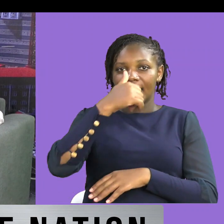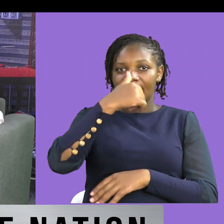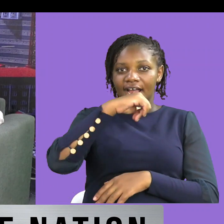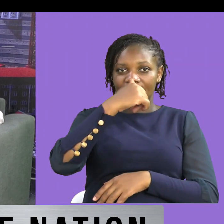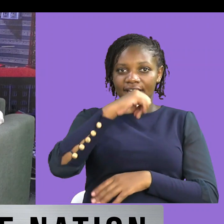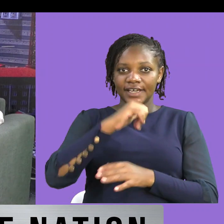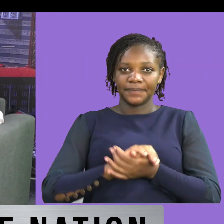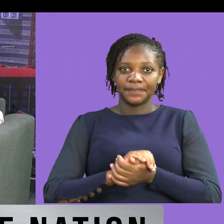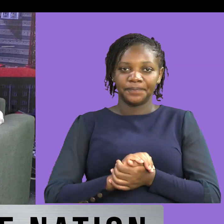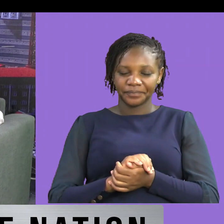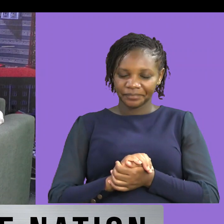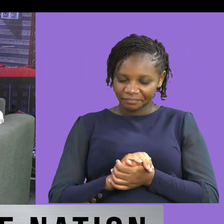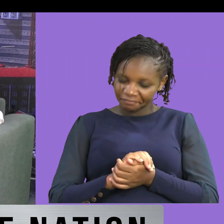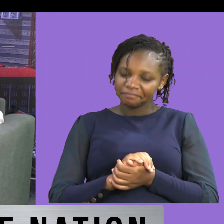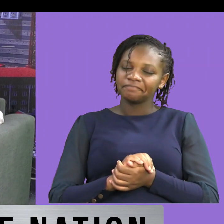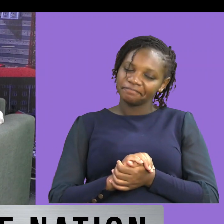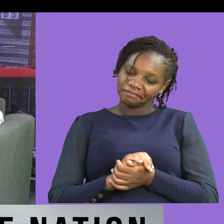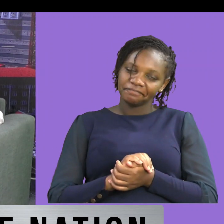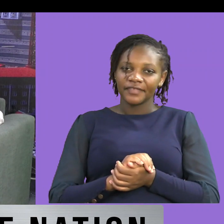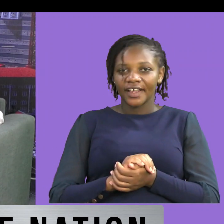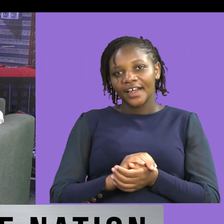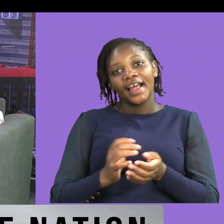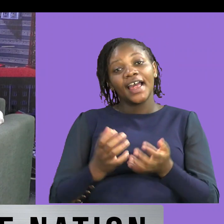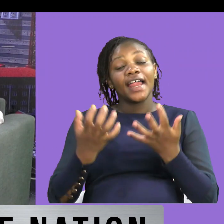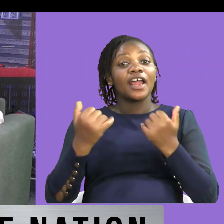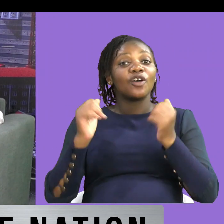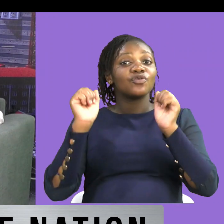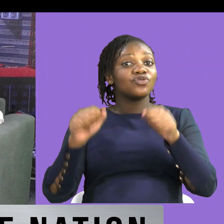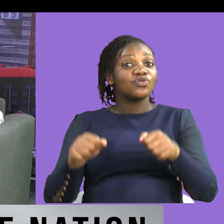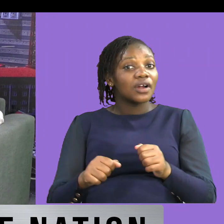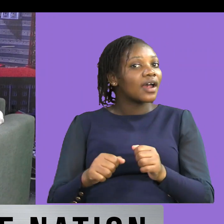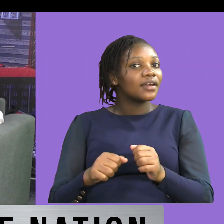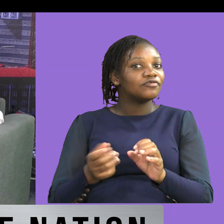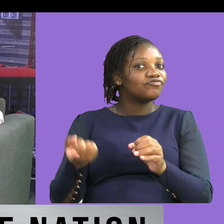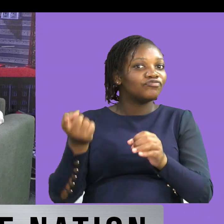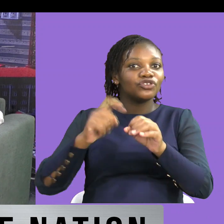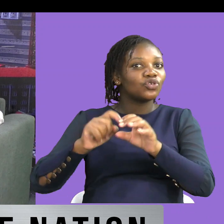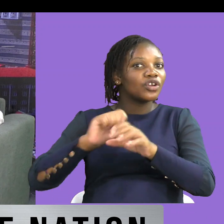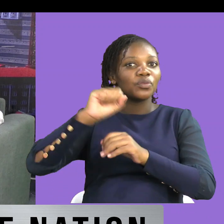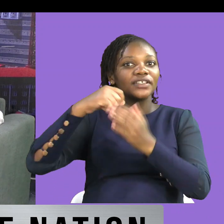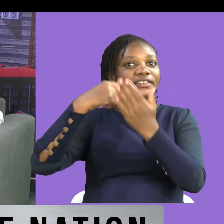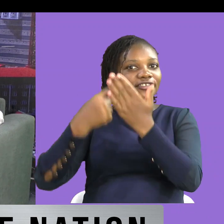Anwairimo. By the way, you can also chapa siasa with us